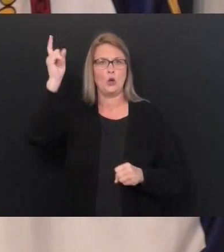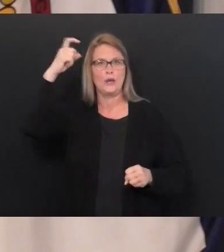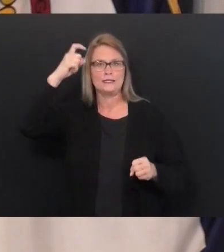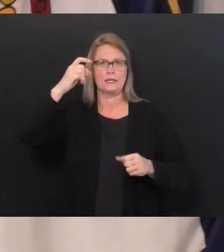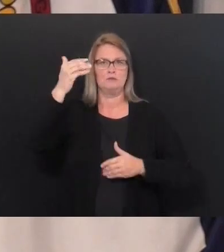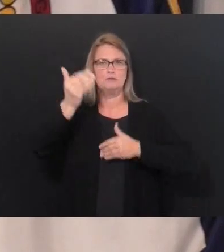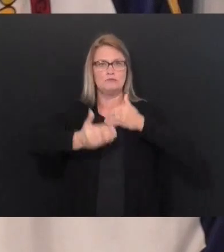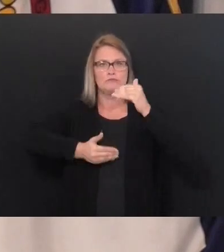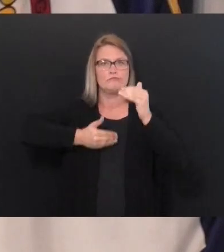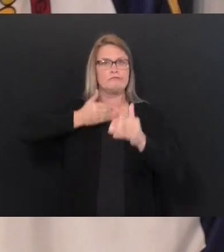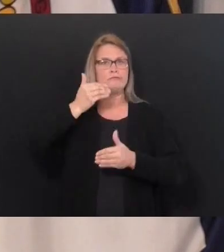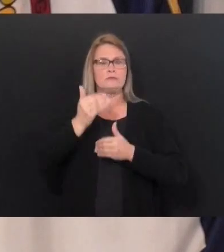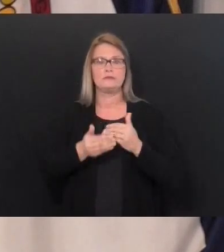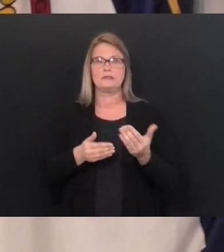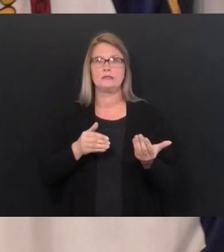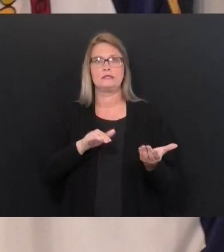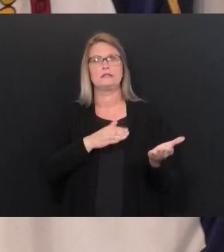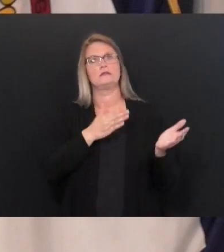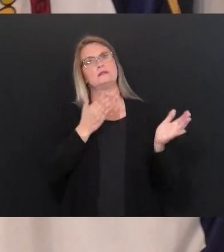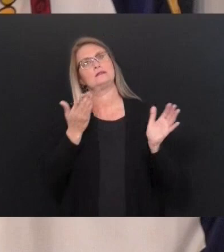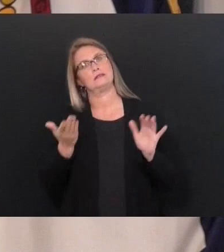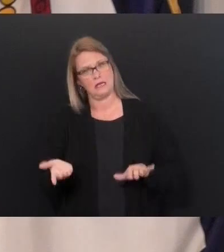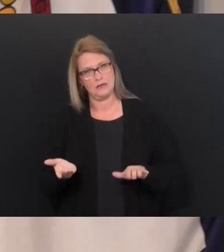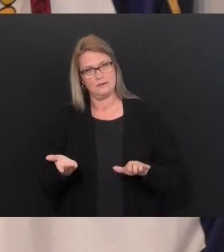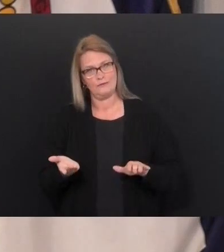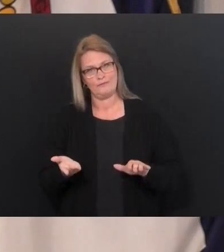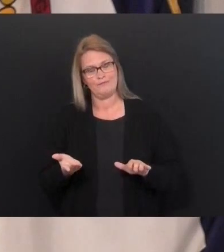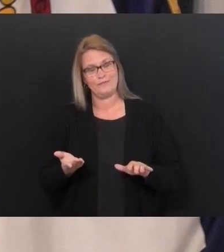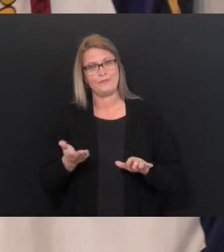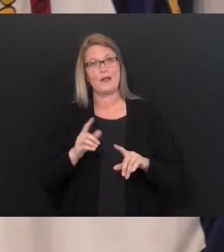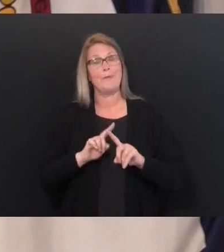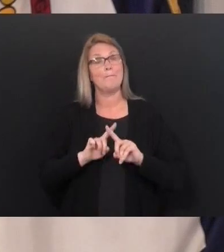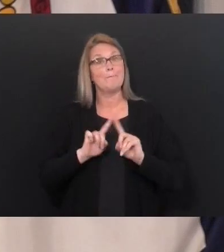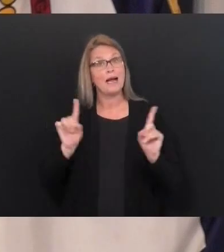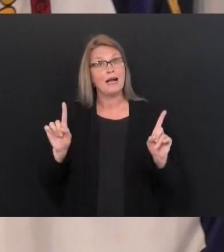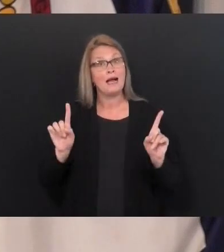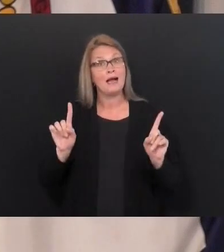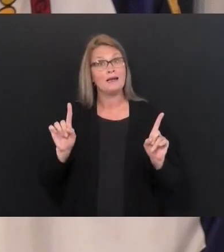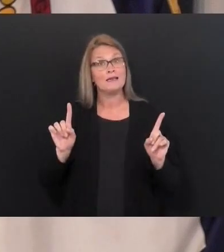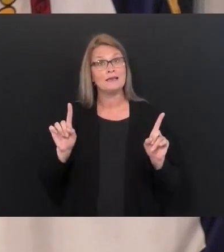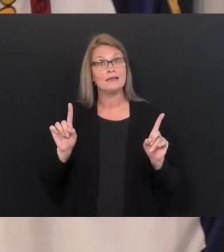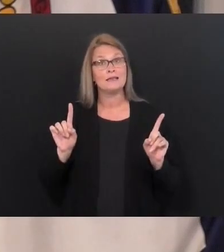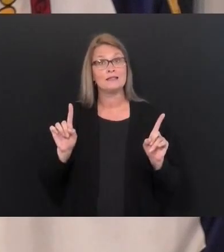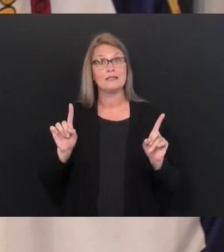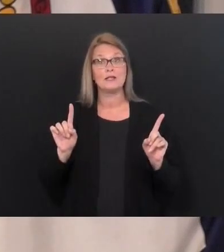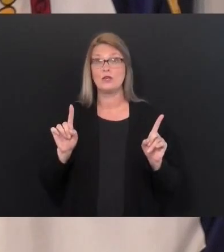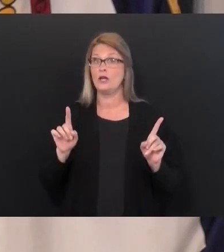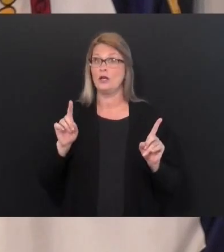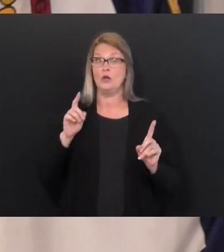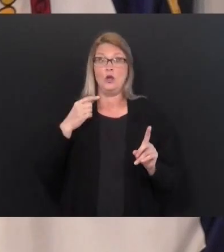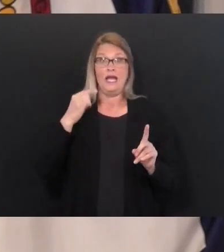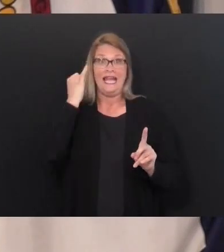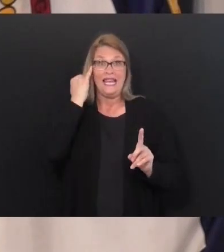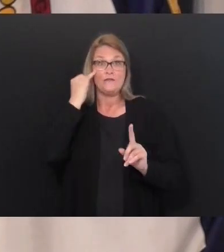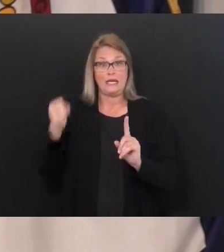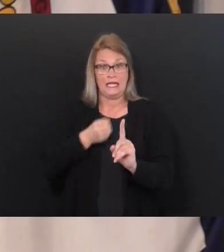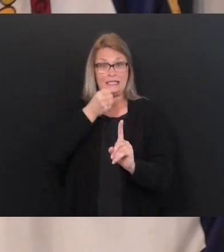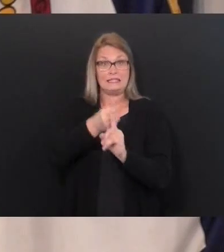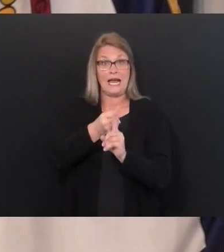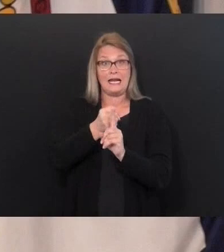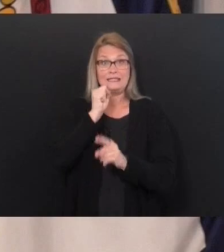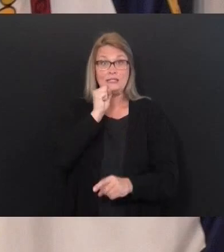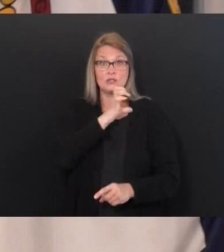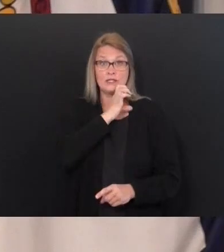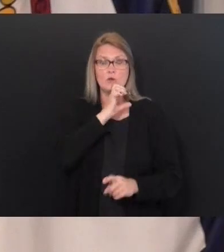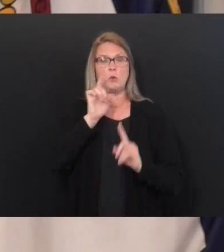many. Now, let's just think about it. If it attacks the old, we got to protect the old. And we've got